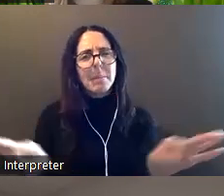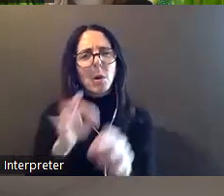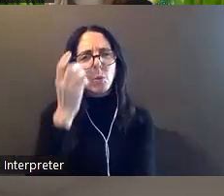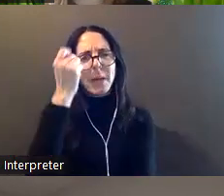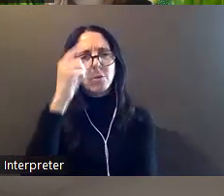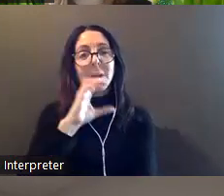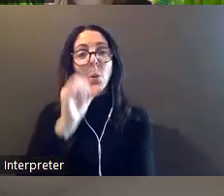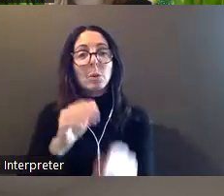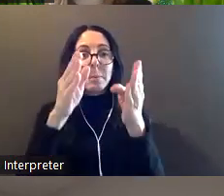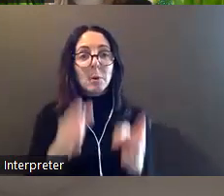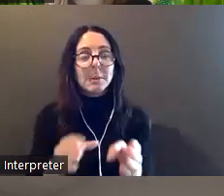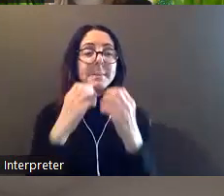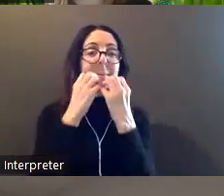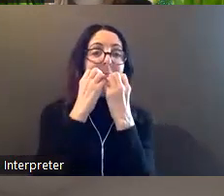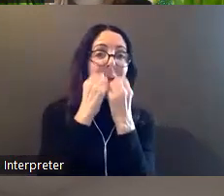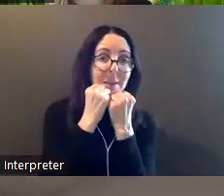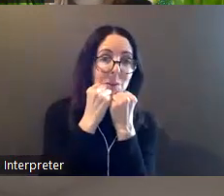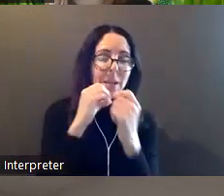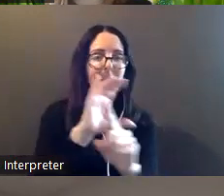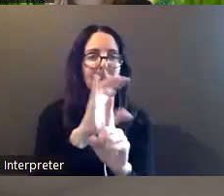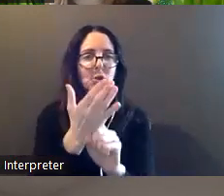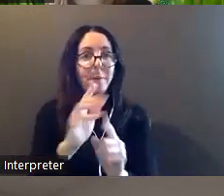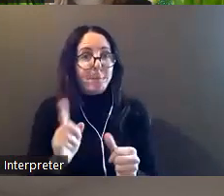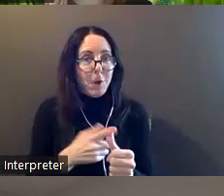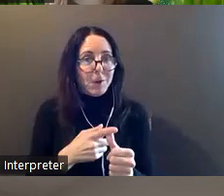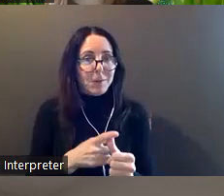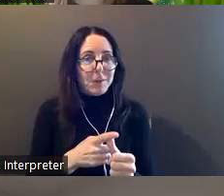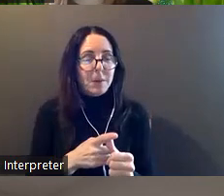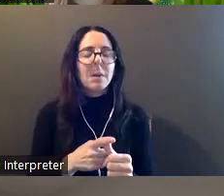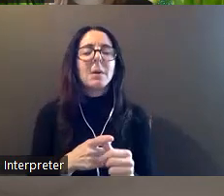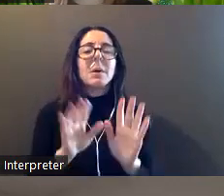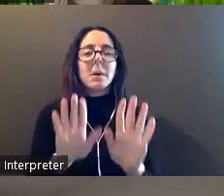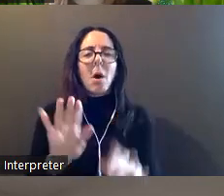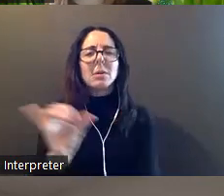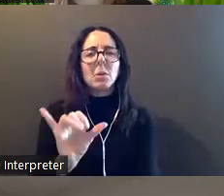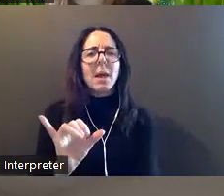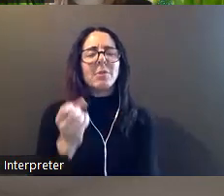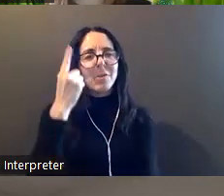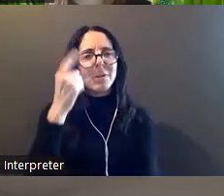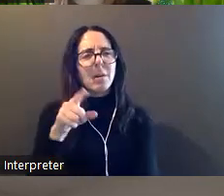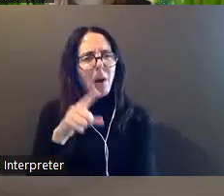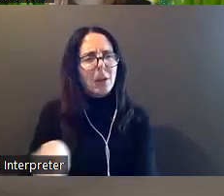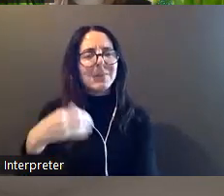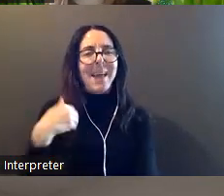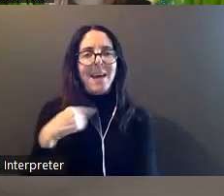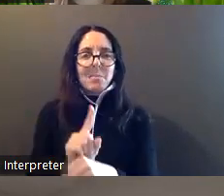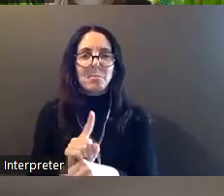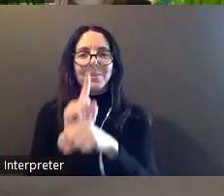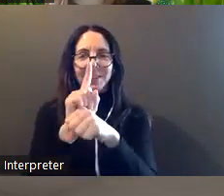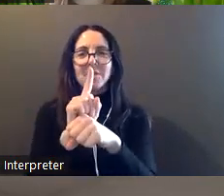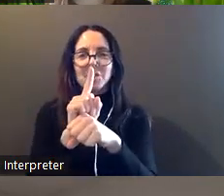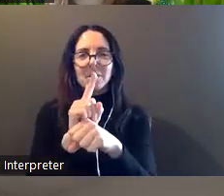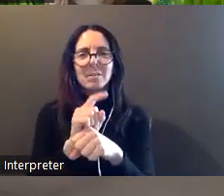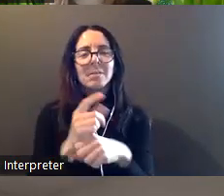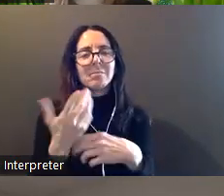culture and values before we intervene. We also need to acknowledge our inherent privilege as healthcare providers